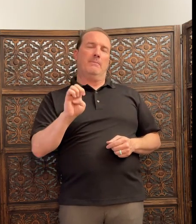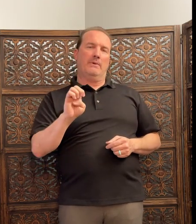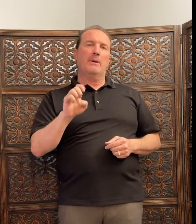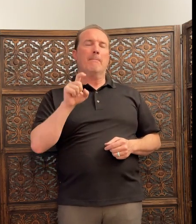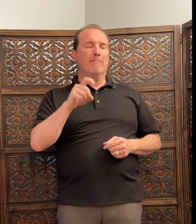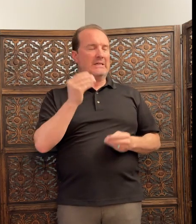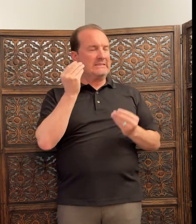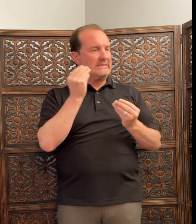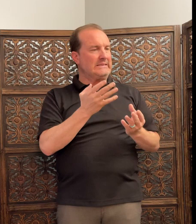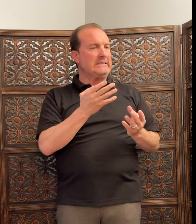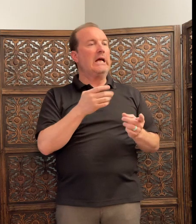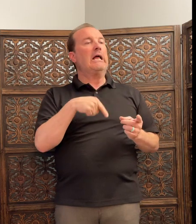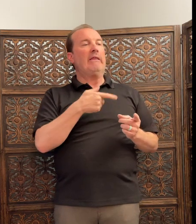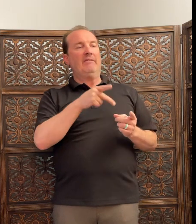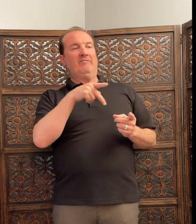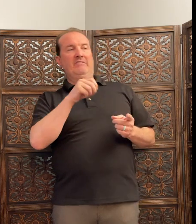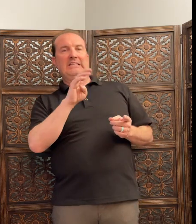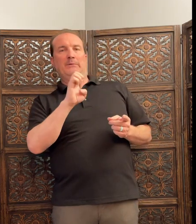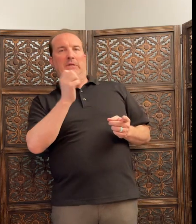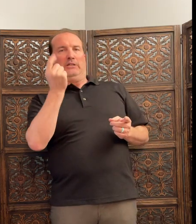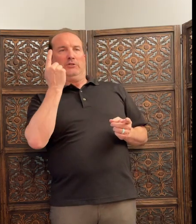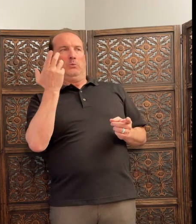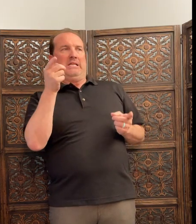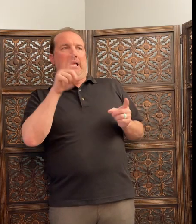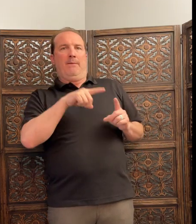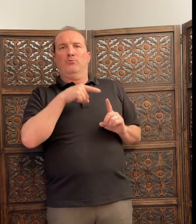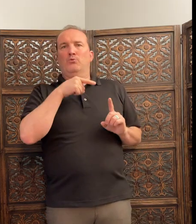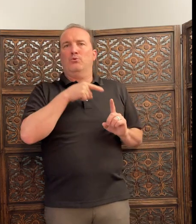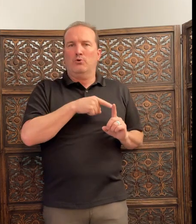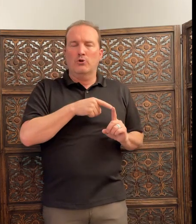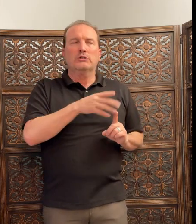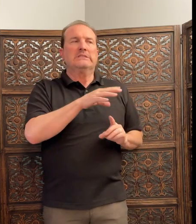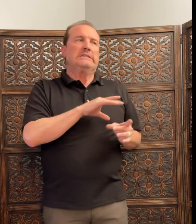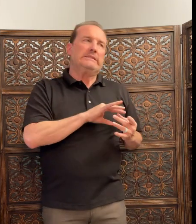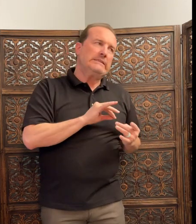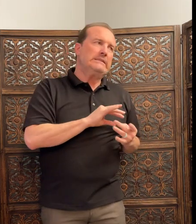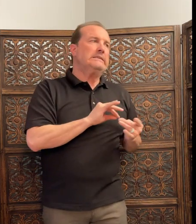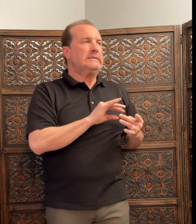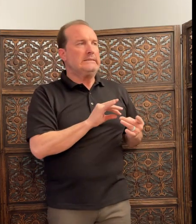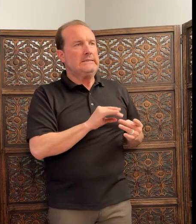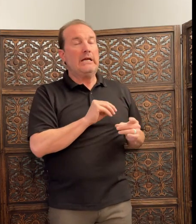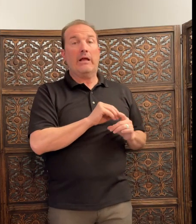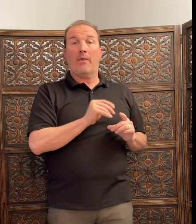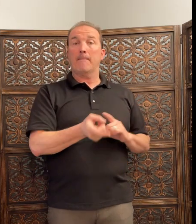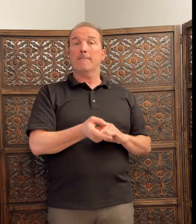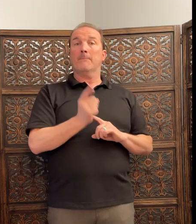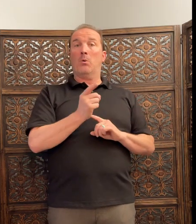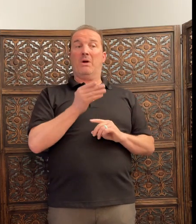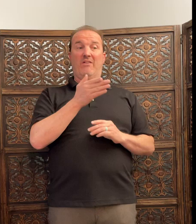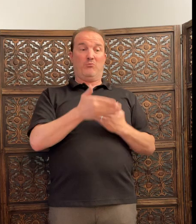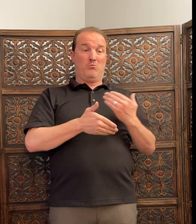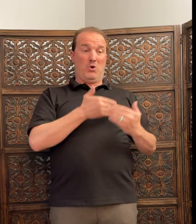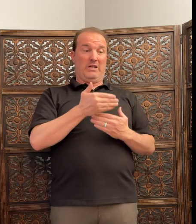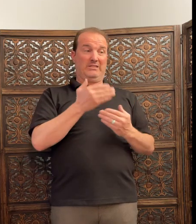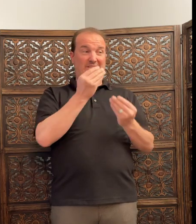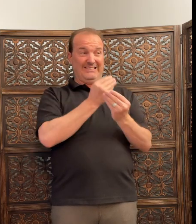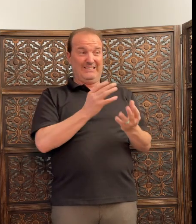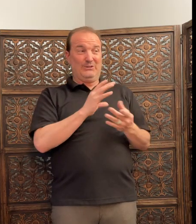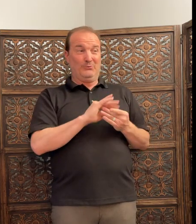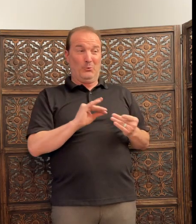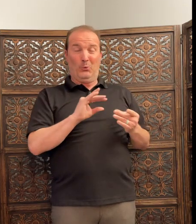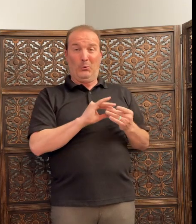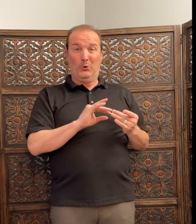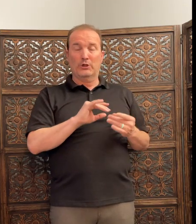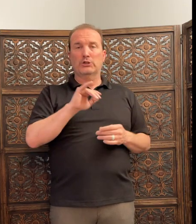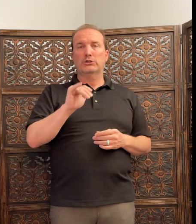Phoebe. She must tell it so that Phoebe has some context for what's happened to her. In this moment, and through the process